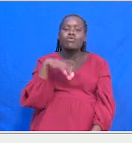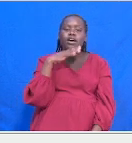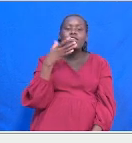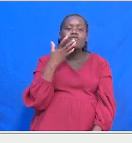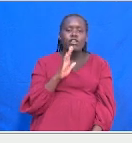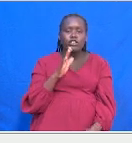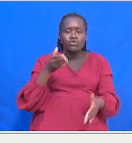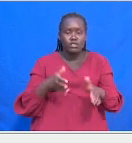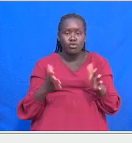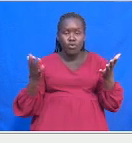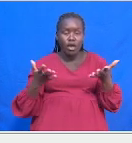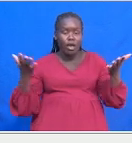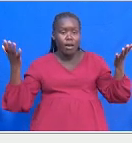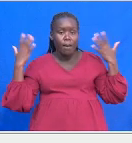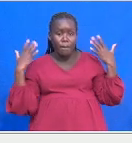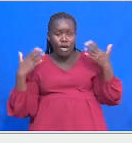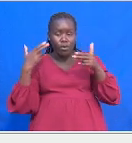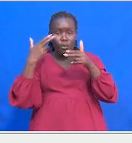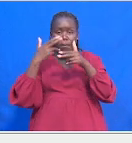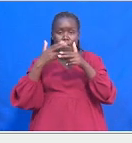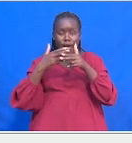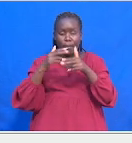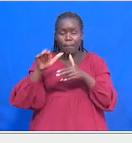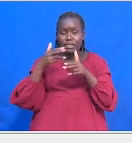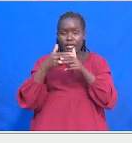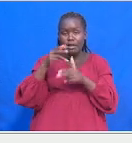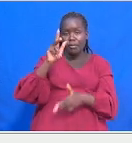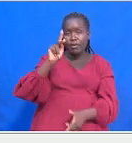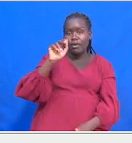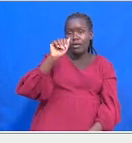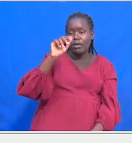was born in Meru in a place called Katheri, and thereafter settled in Kiberesha.